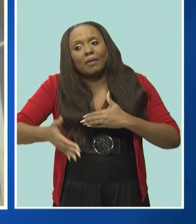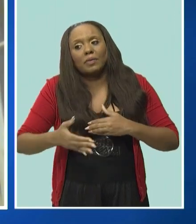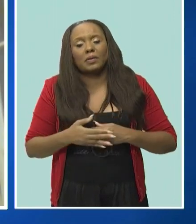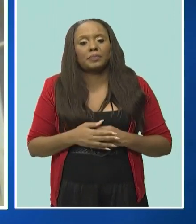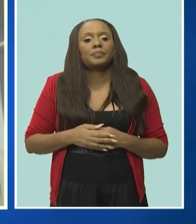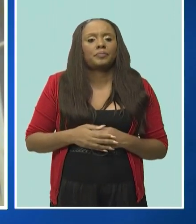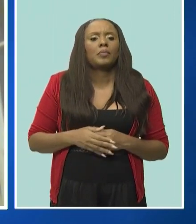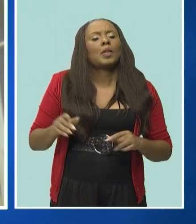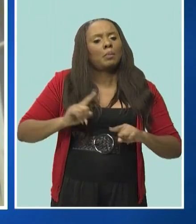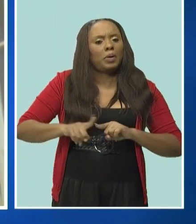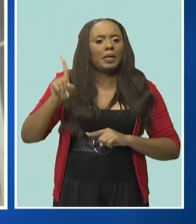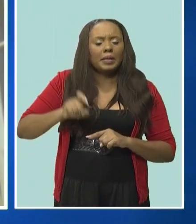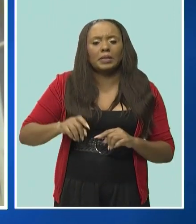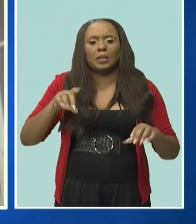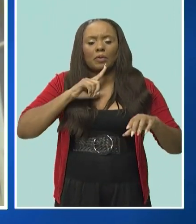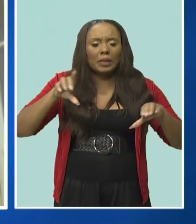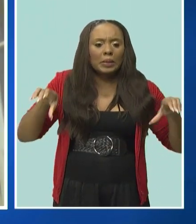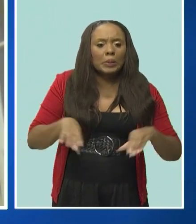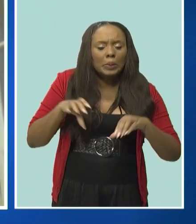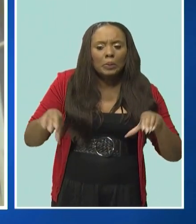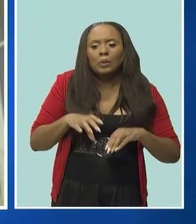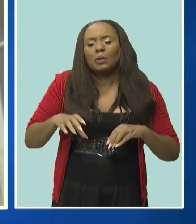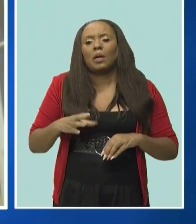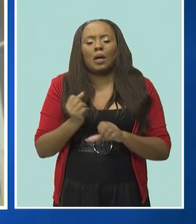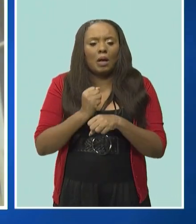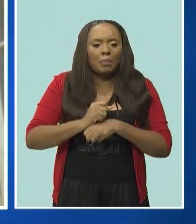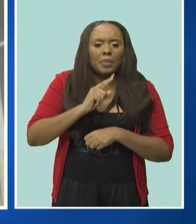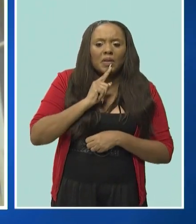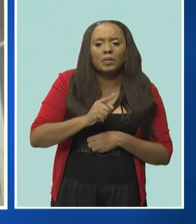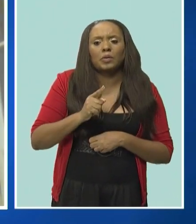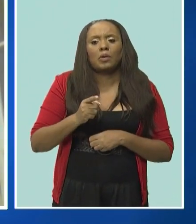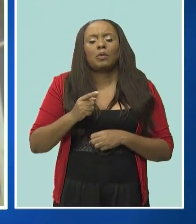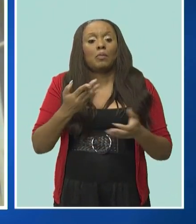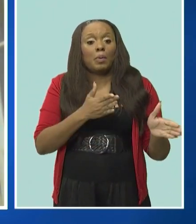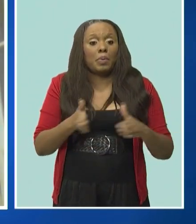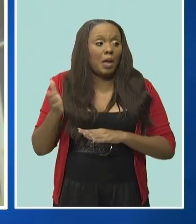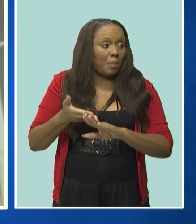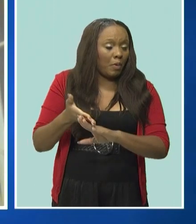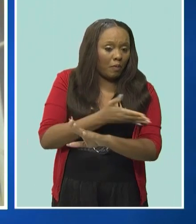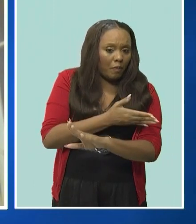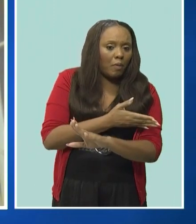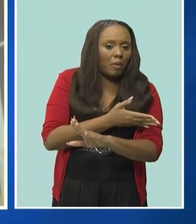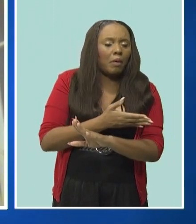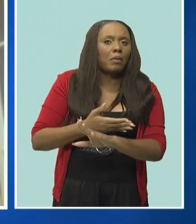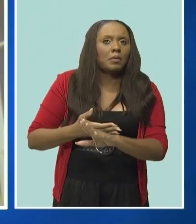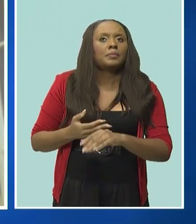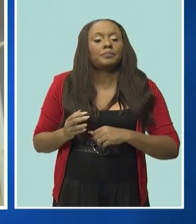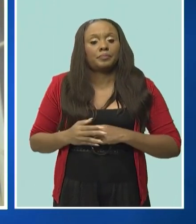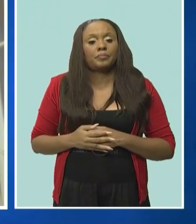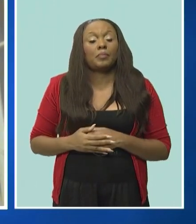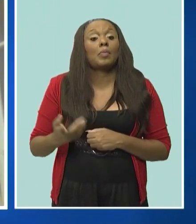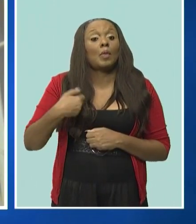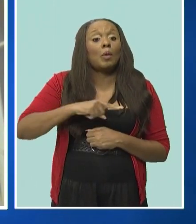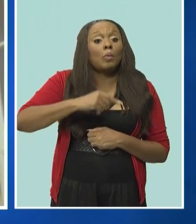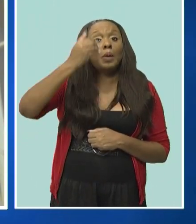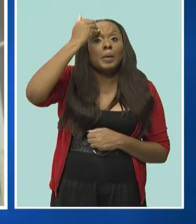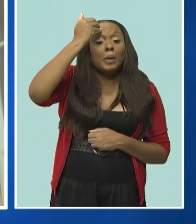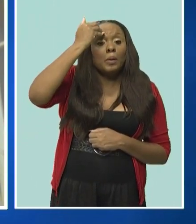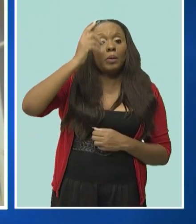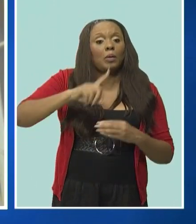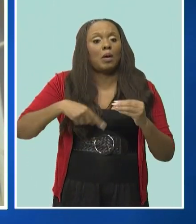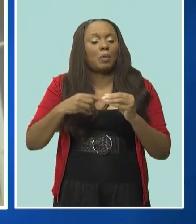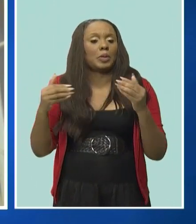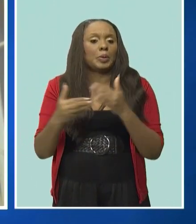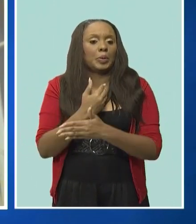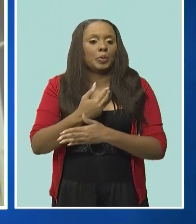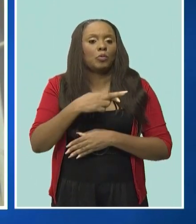lives, yes, and the actual, reality going forward, I think we have to take a hard look at, yes, we are aware of this new risk